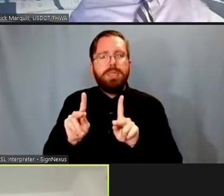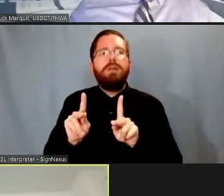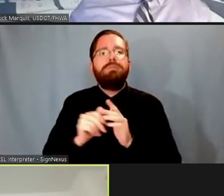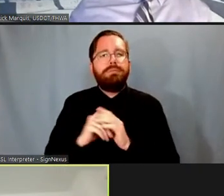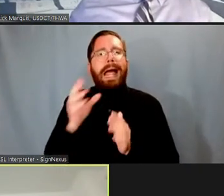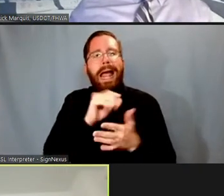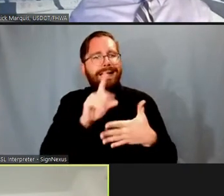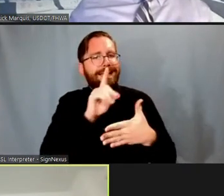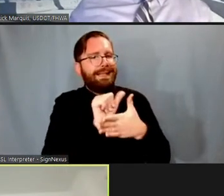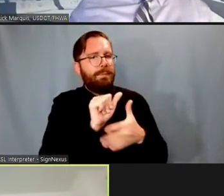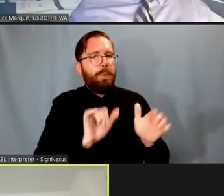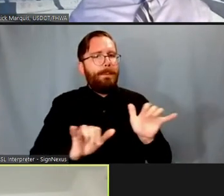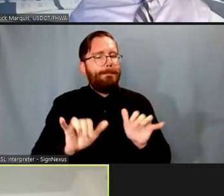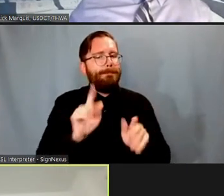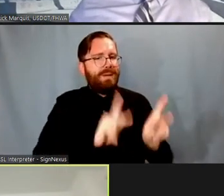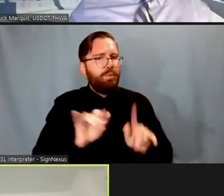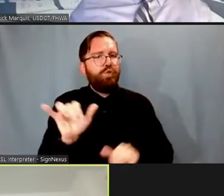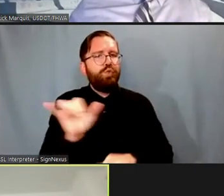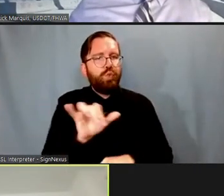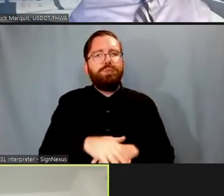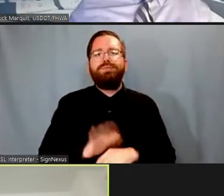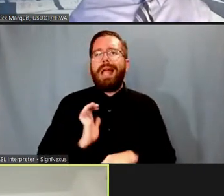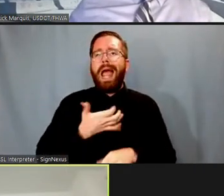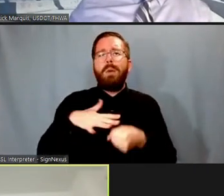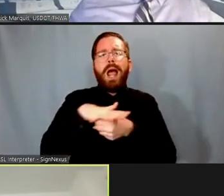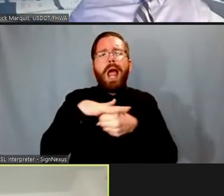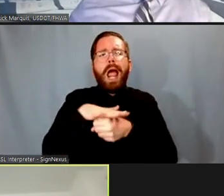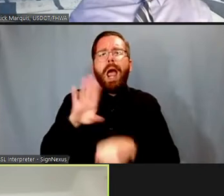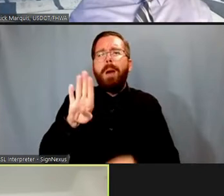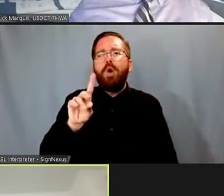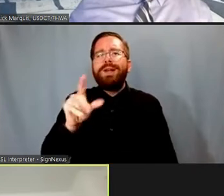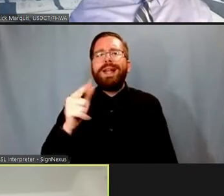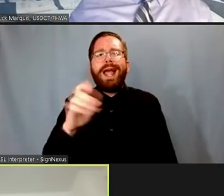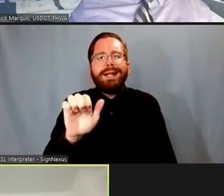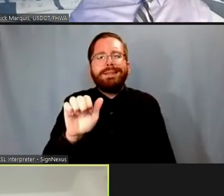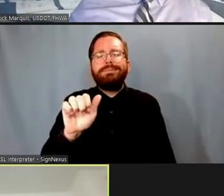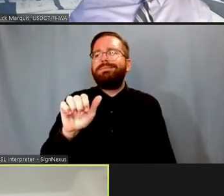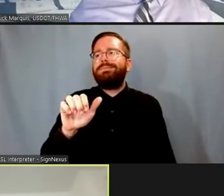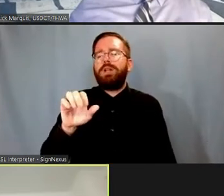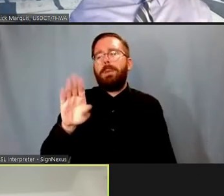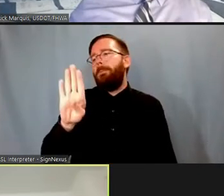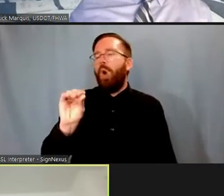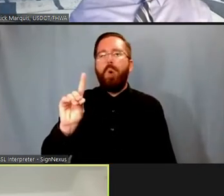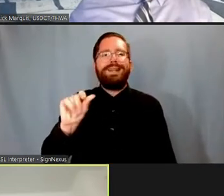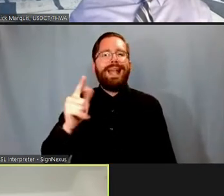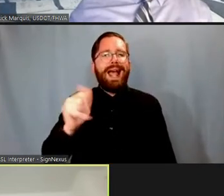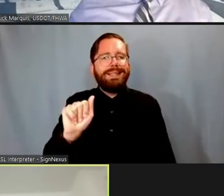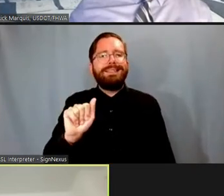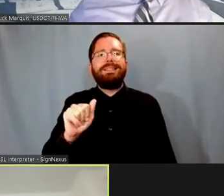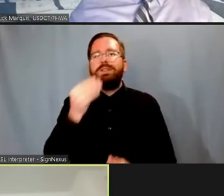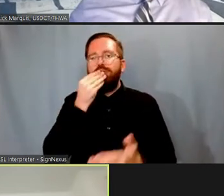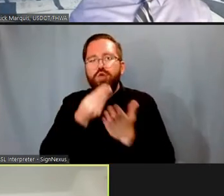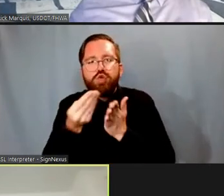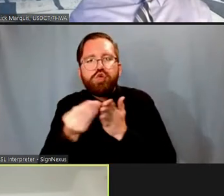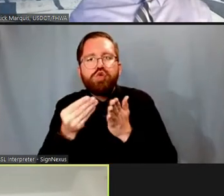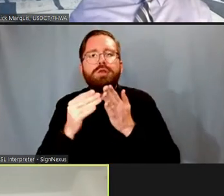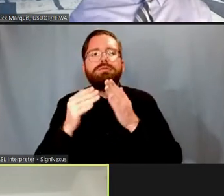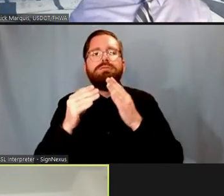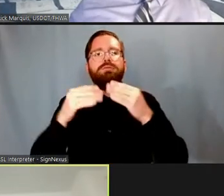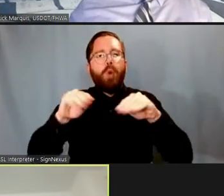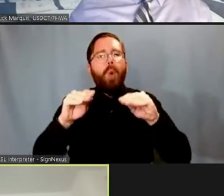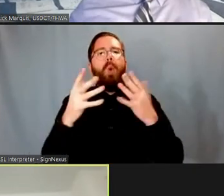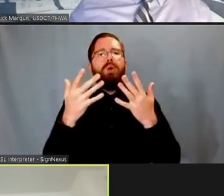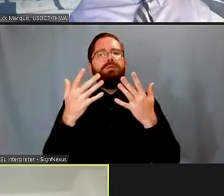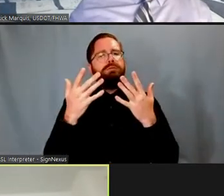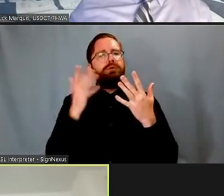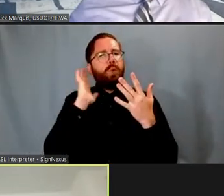disabled our local bodegas supermarkets and other stores are not going to eat the increased fees they have to pay for deliveries every store